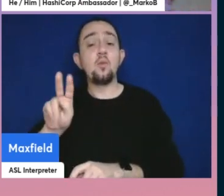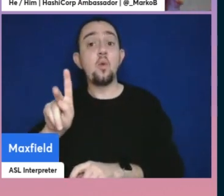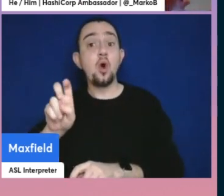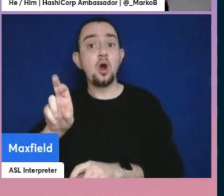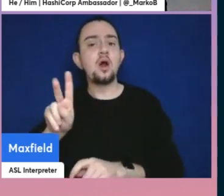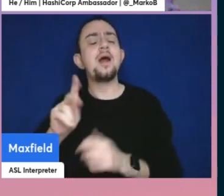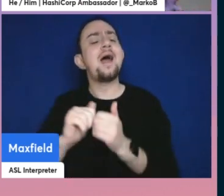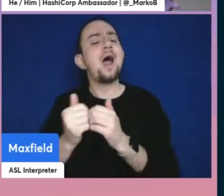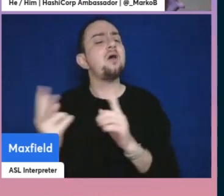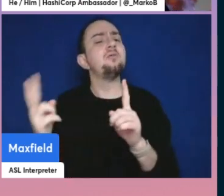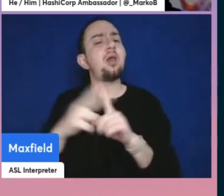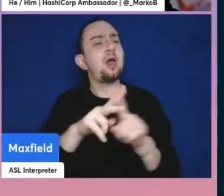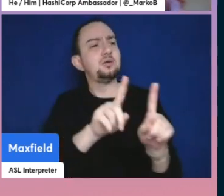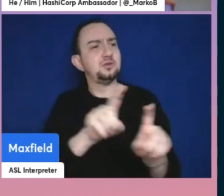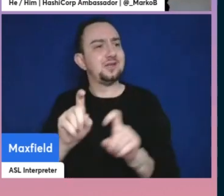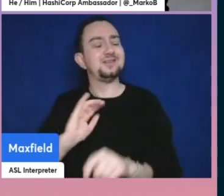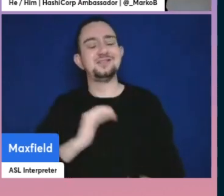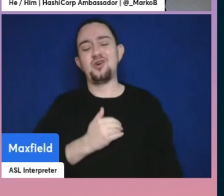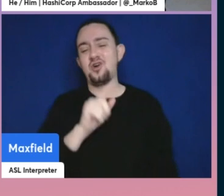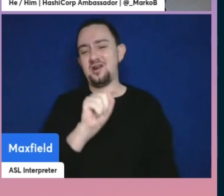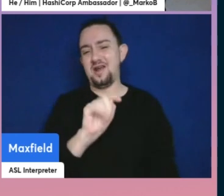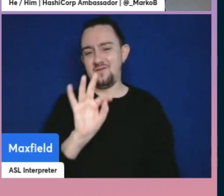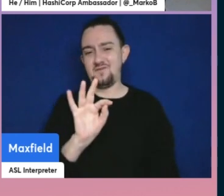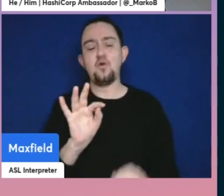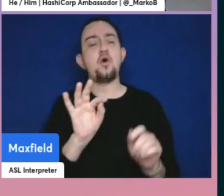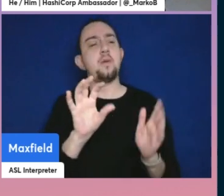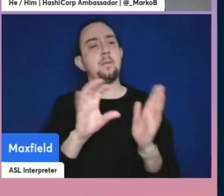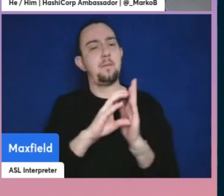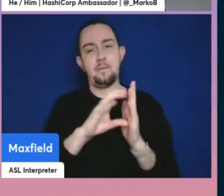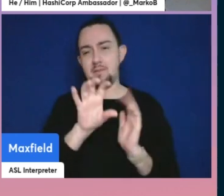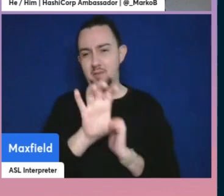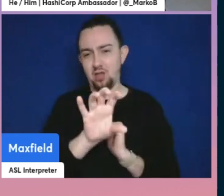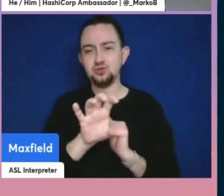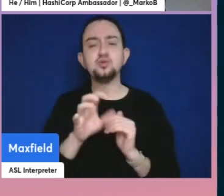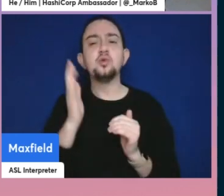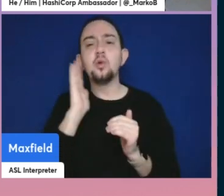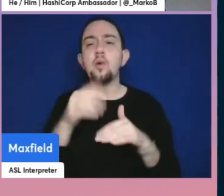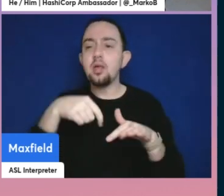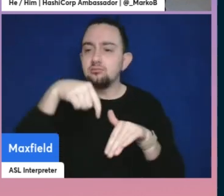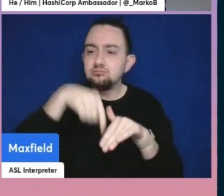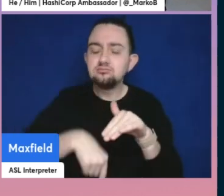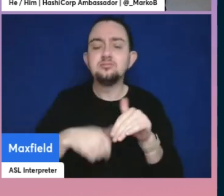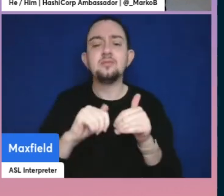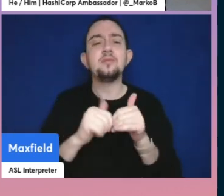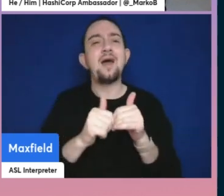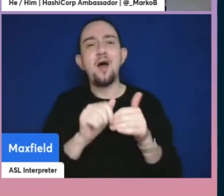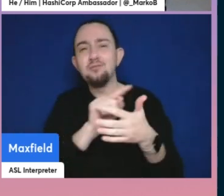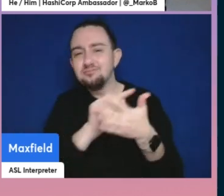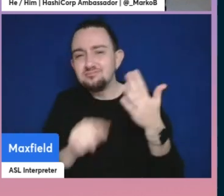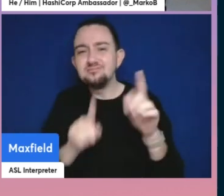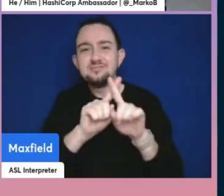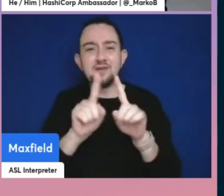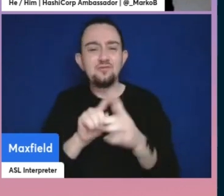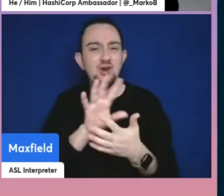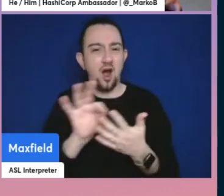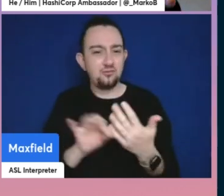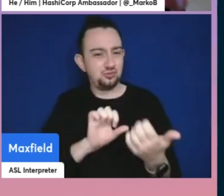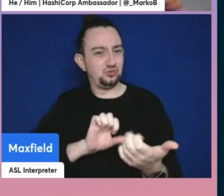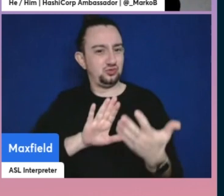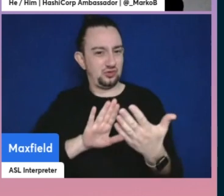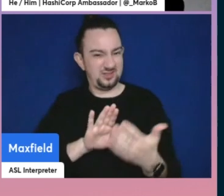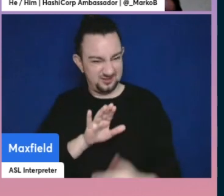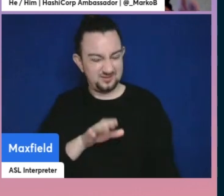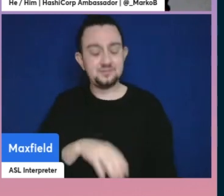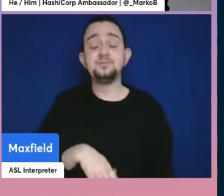So we're going to be kind of focusing on that, kind of see what kind of options we have and how to address that. So before we